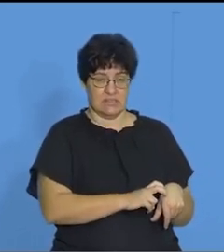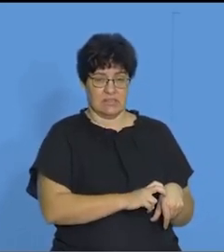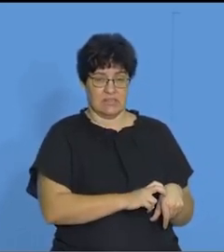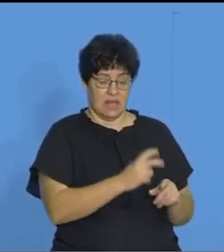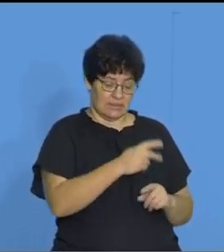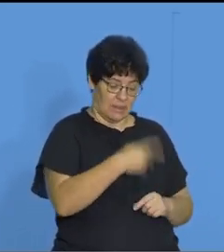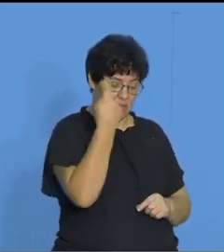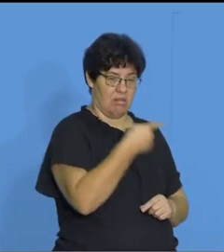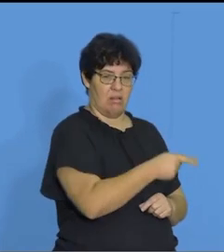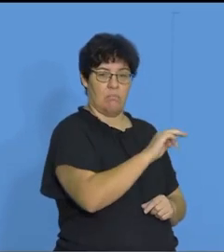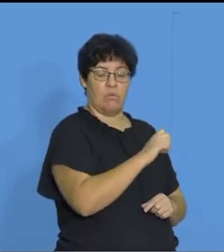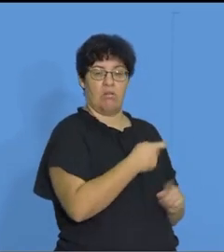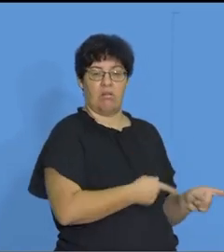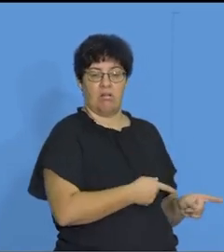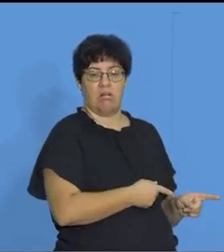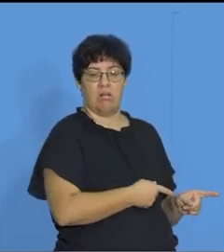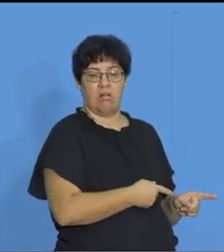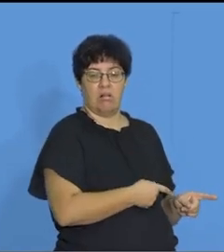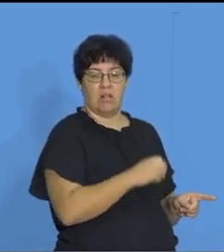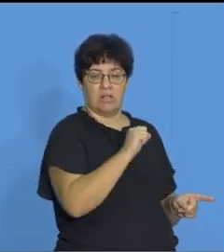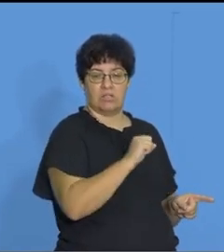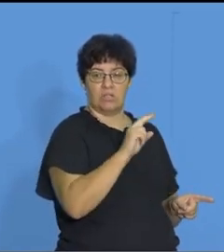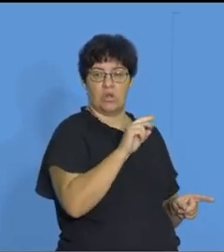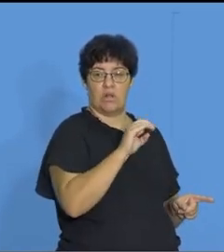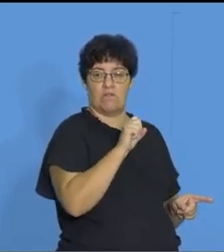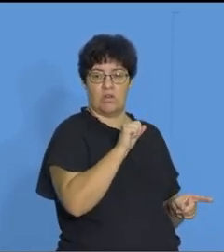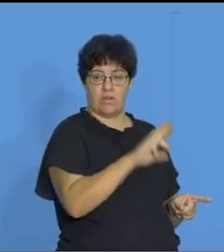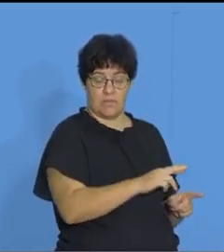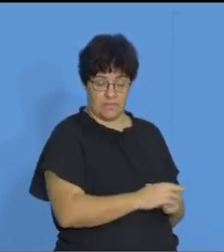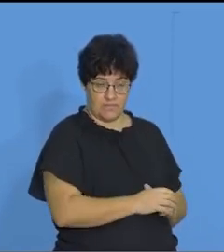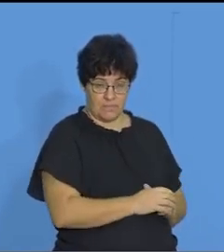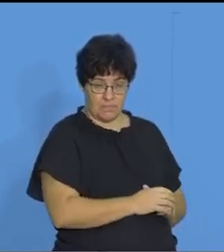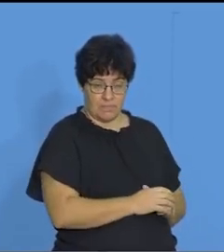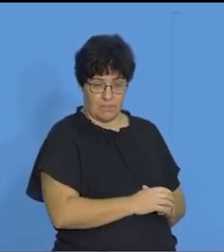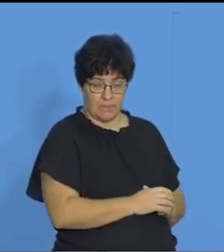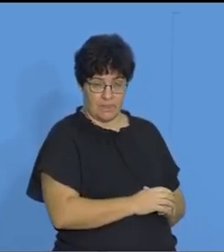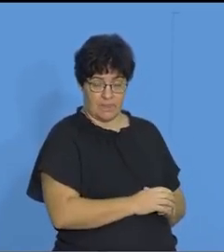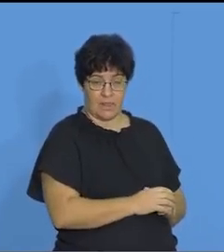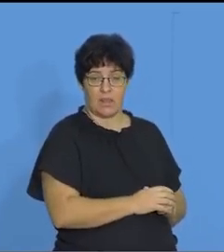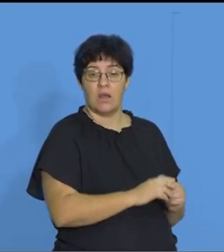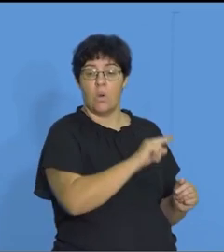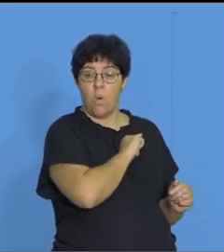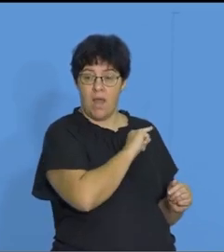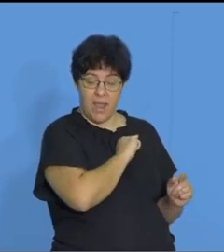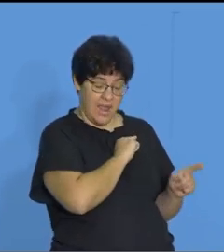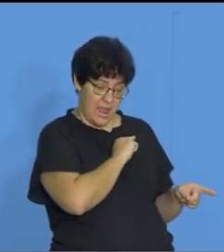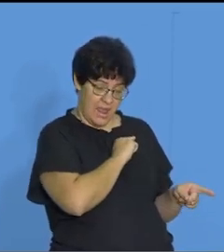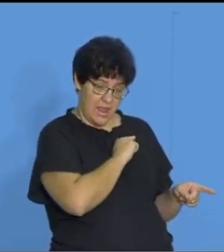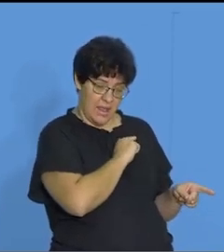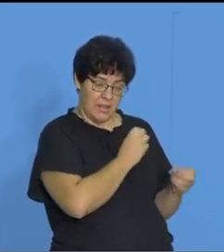we need double the number of moles of sulfur dioxide, okay? So in other words, you only because of